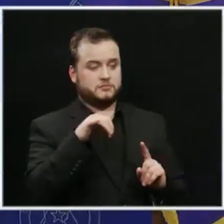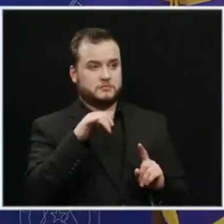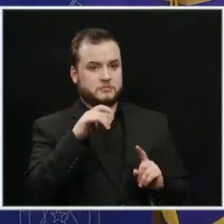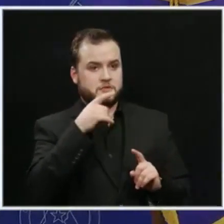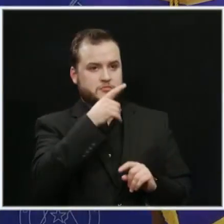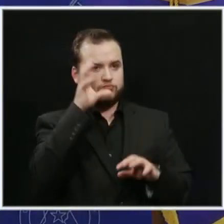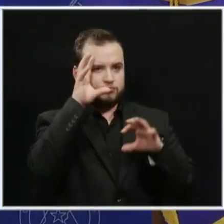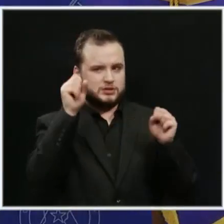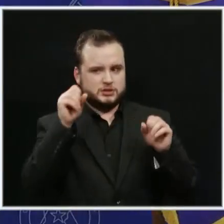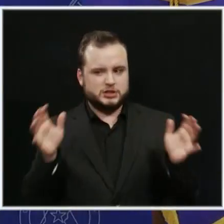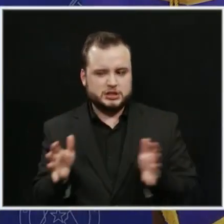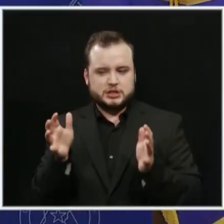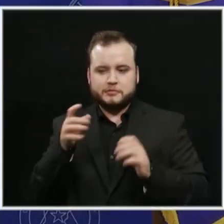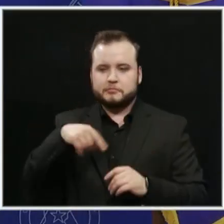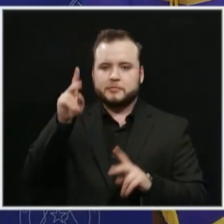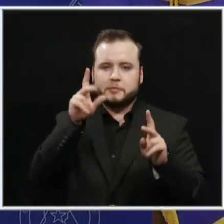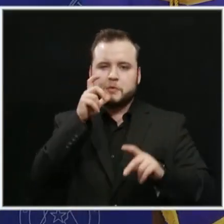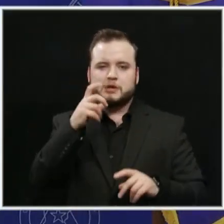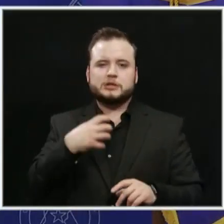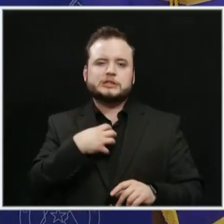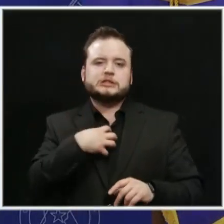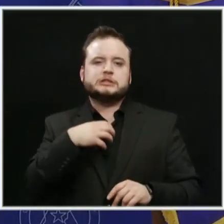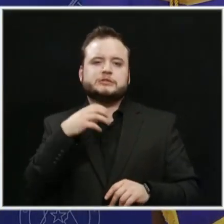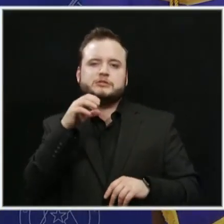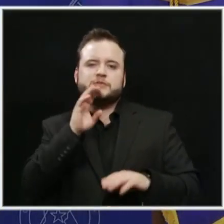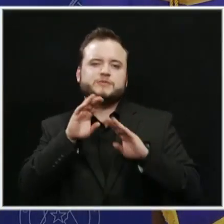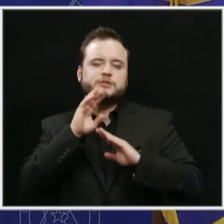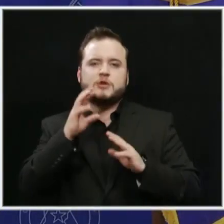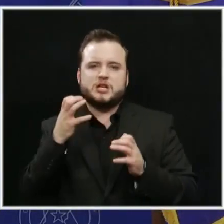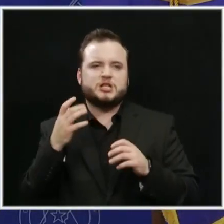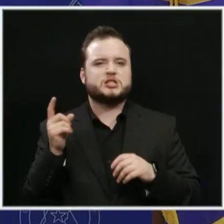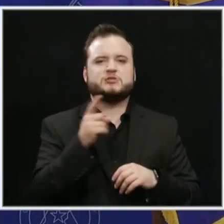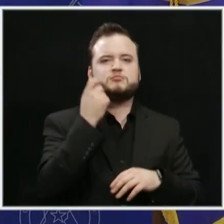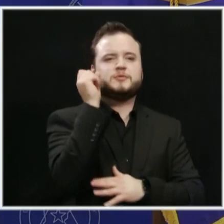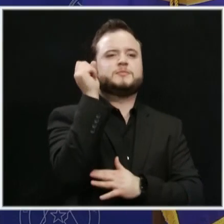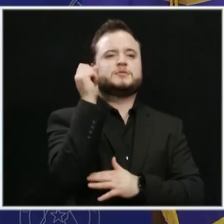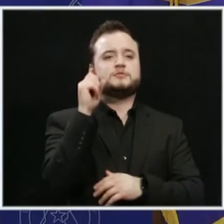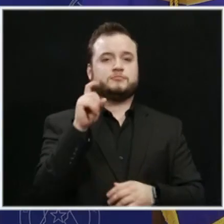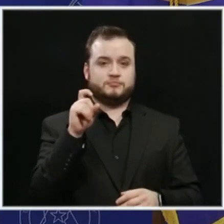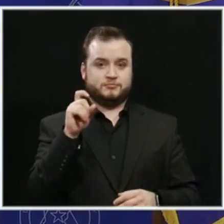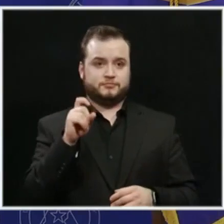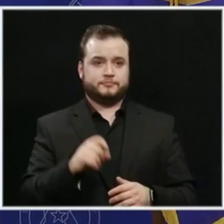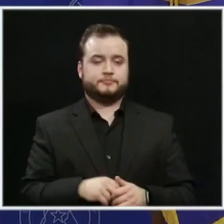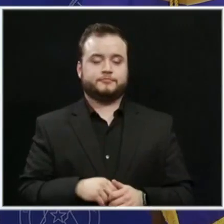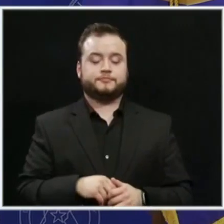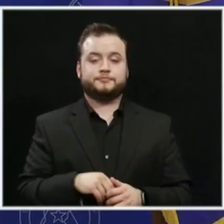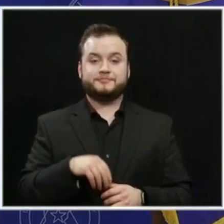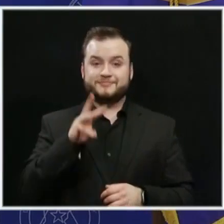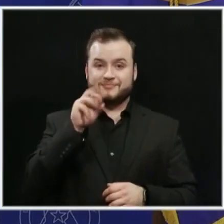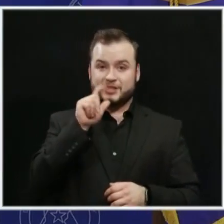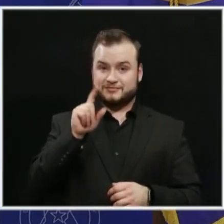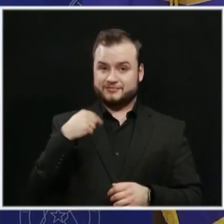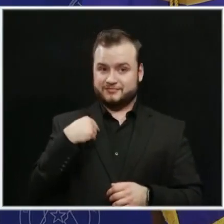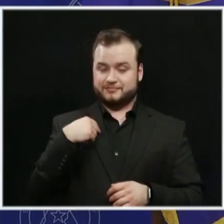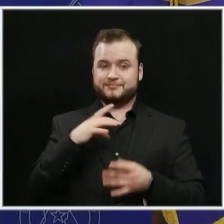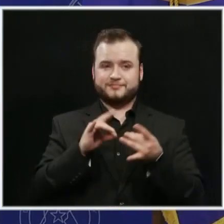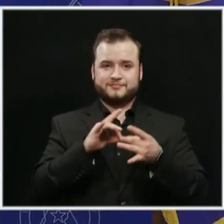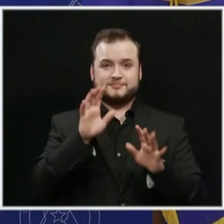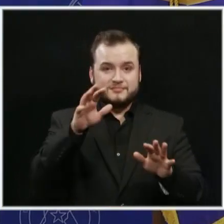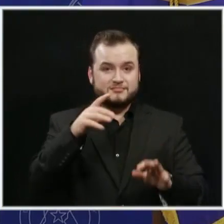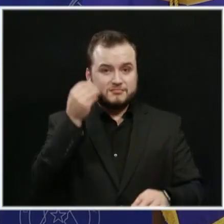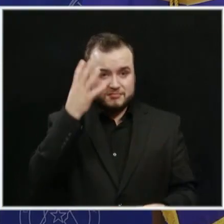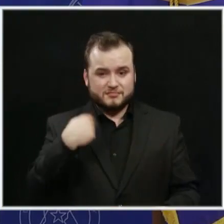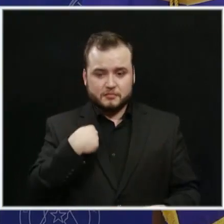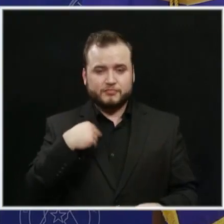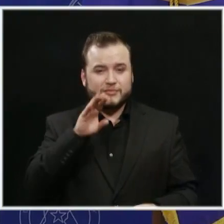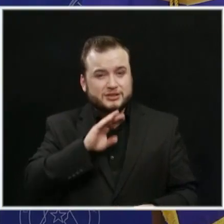I'm frustrated too. Like I said, I want this to be over as much as anybody. Again, if I thought we could go back to work tomorrow, that's